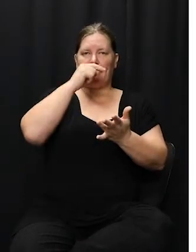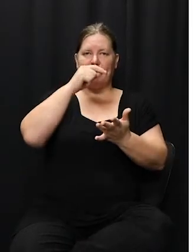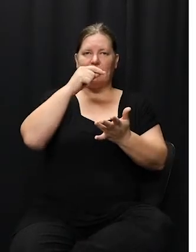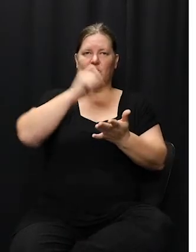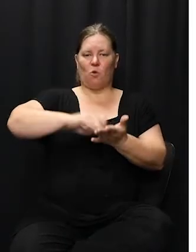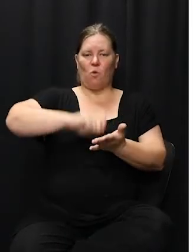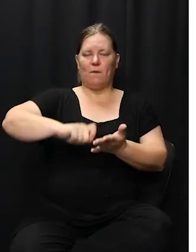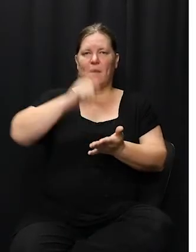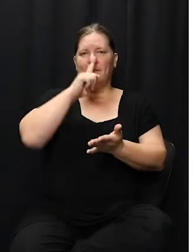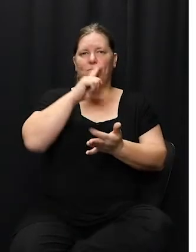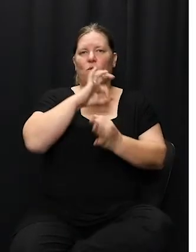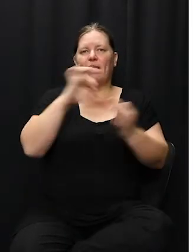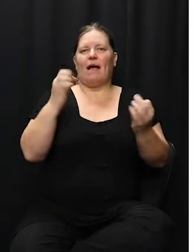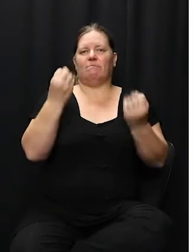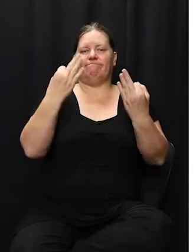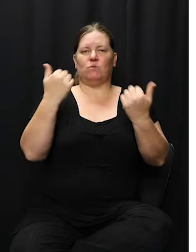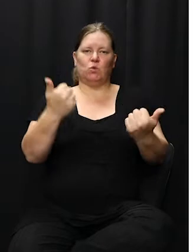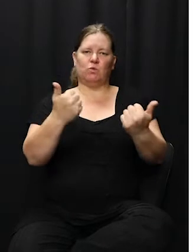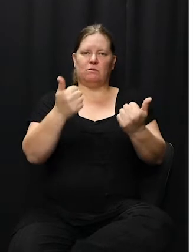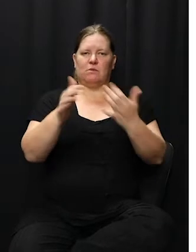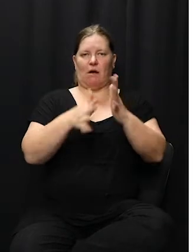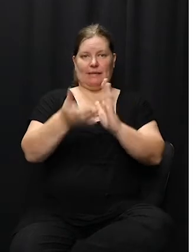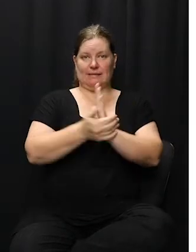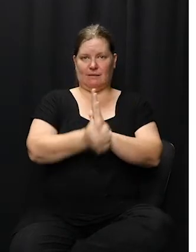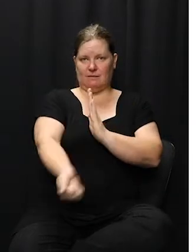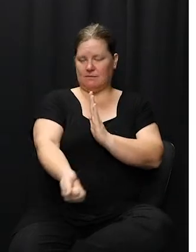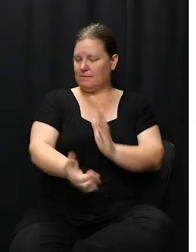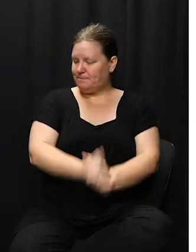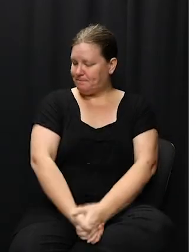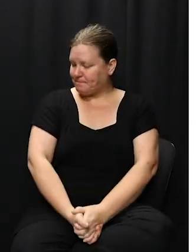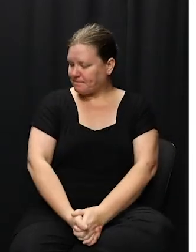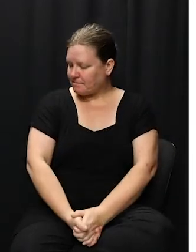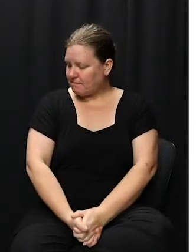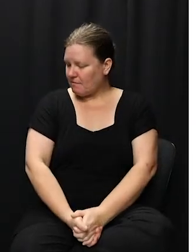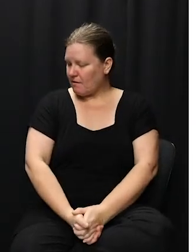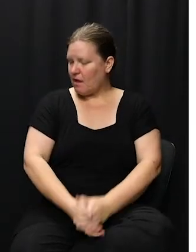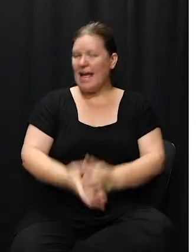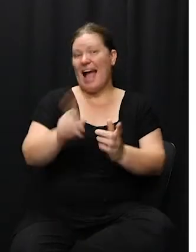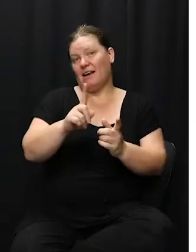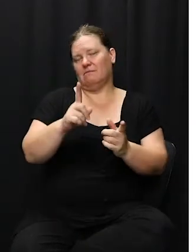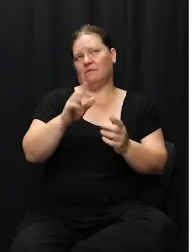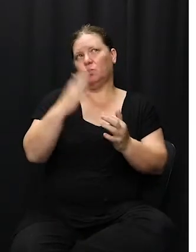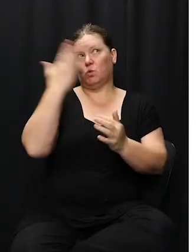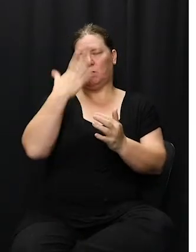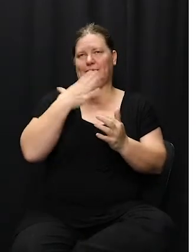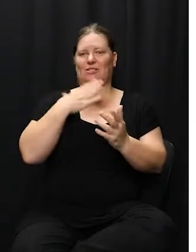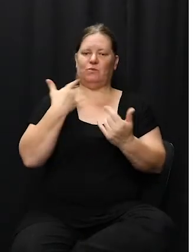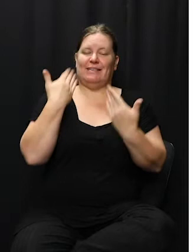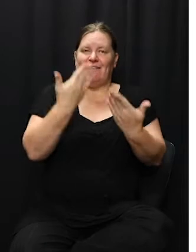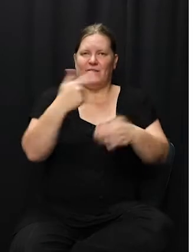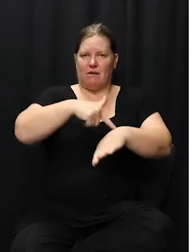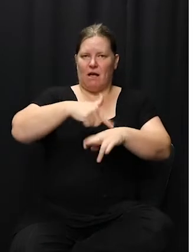who don't have great signing skills. And also schools should be giving time for people to do these